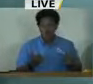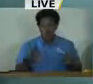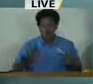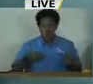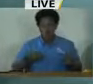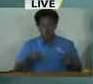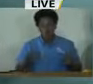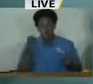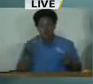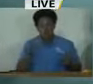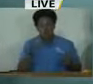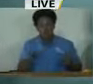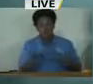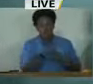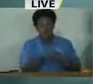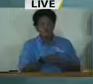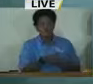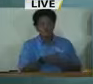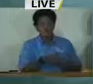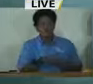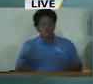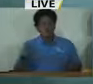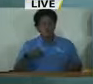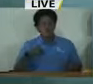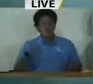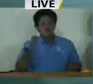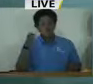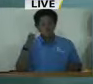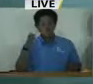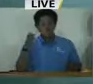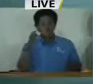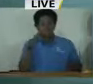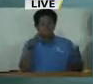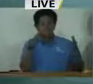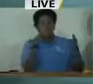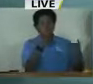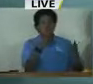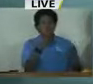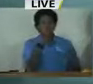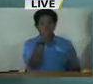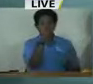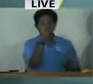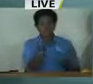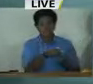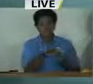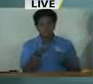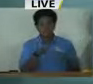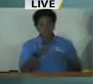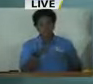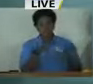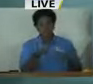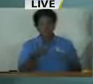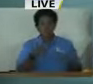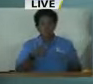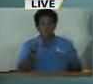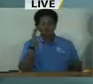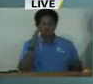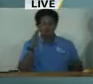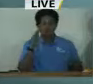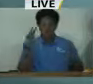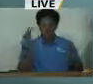hypocrites and we are not going to single out a particular action? We are going to look